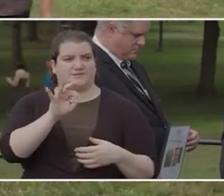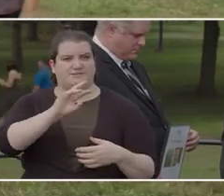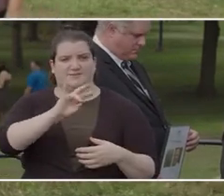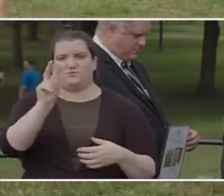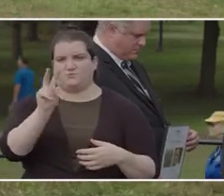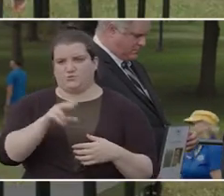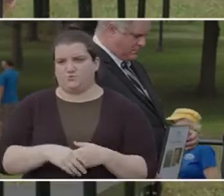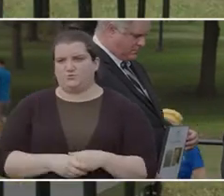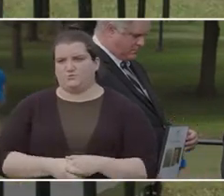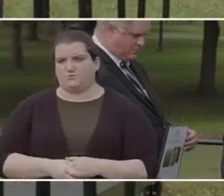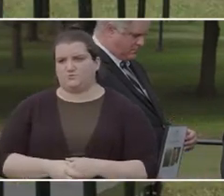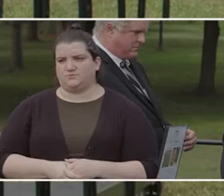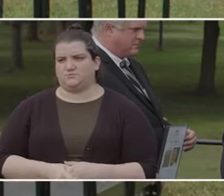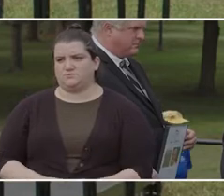1972.